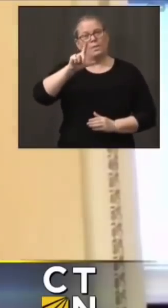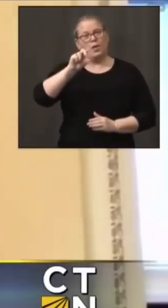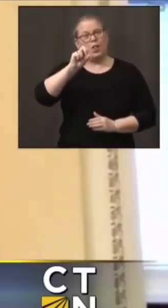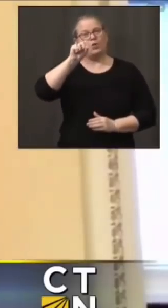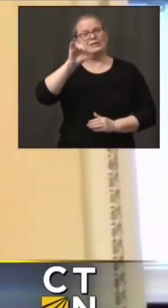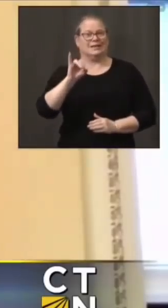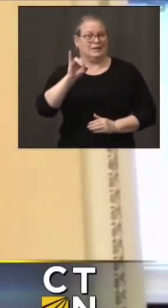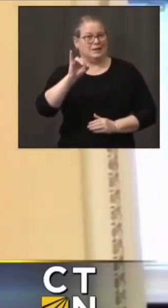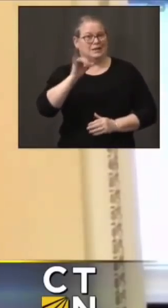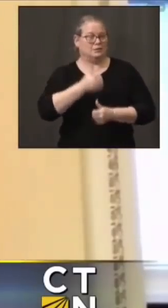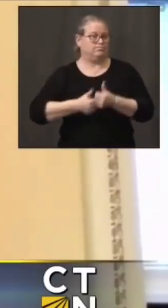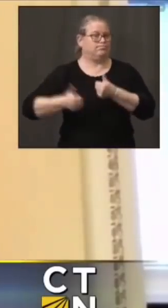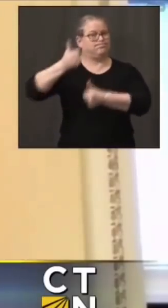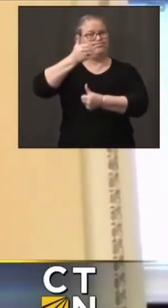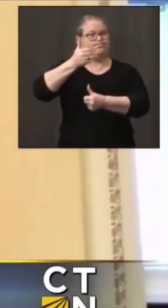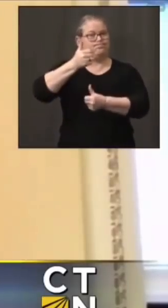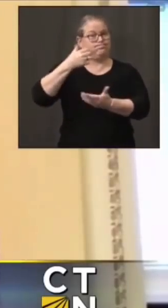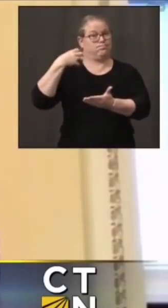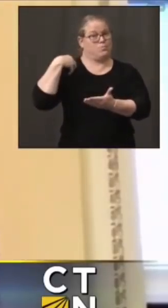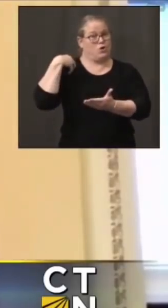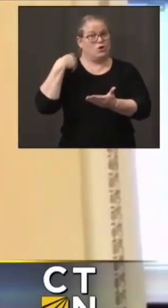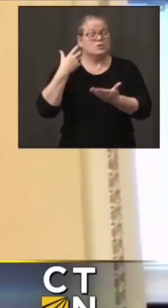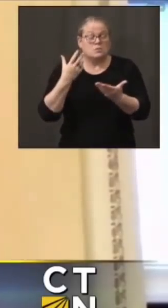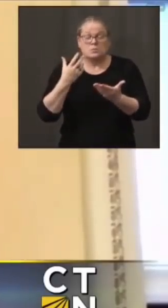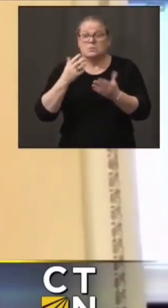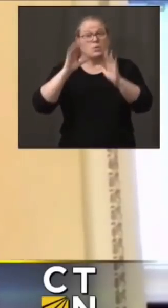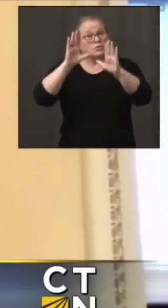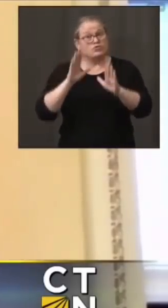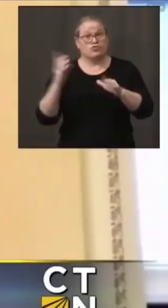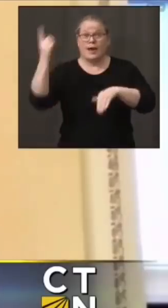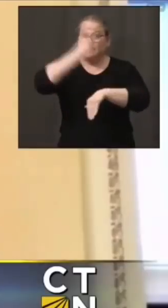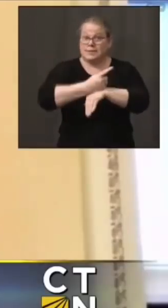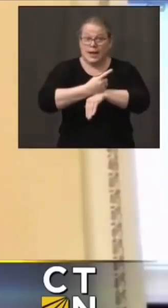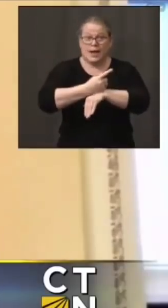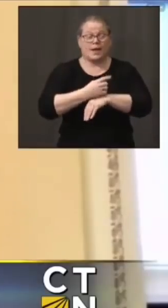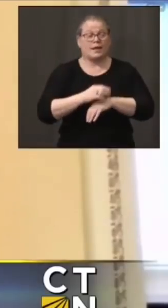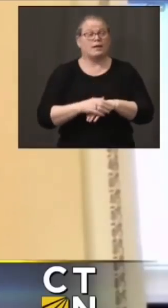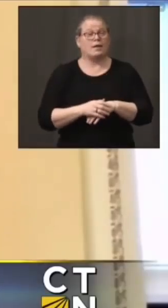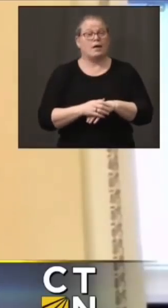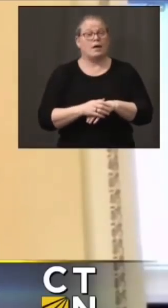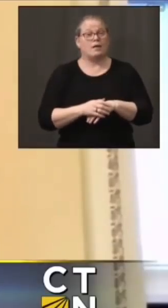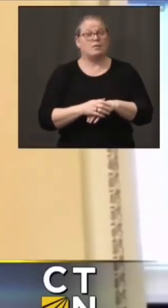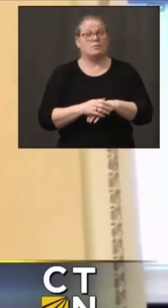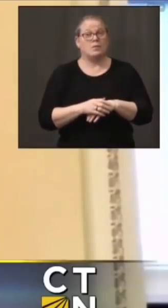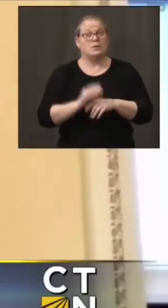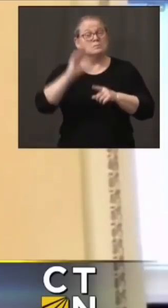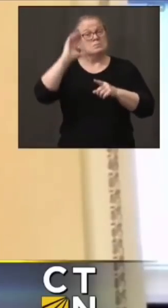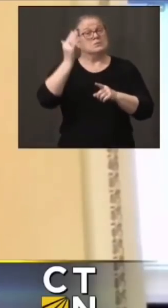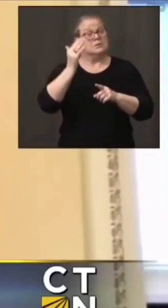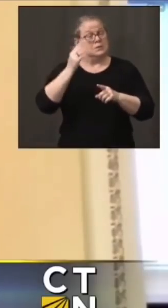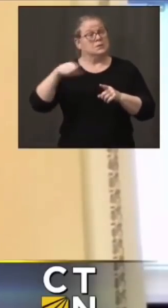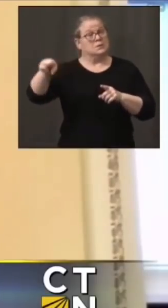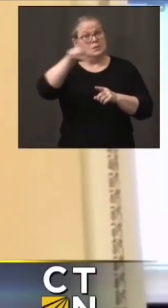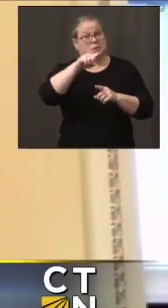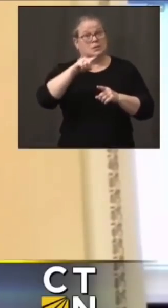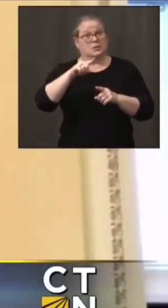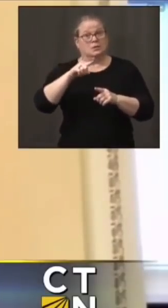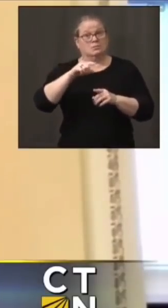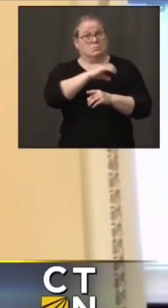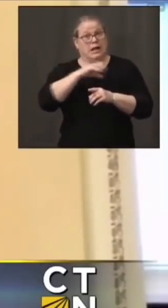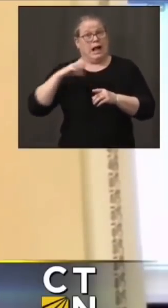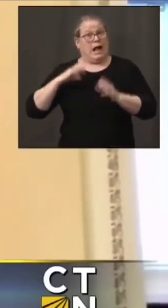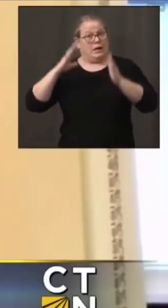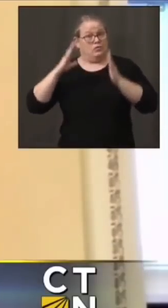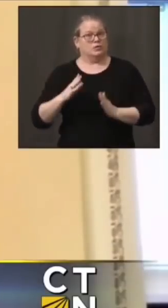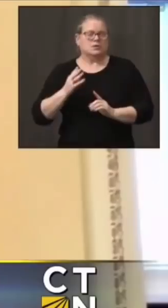that it has been made, clear to members who, there were a